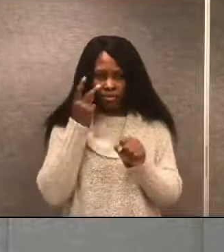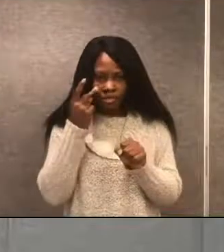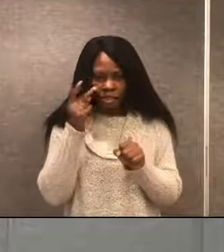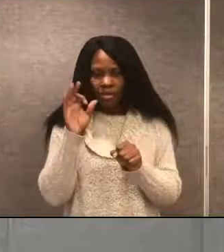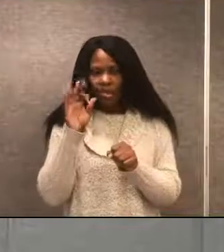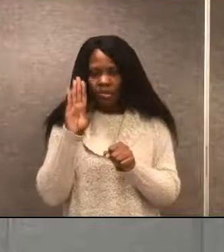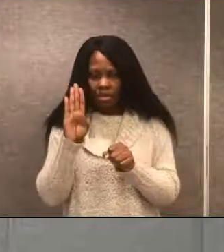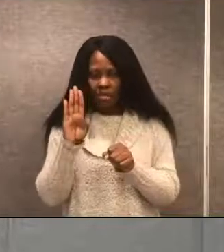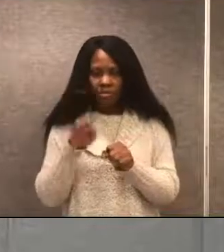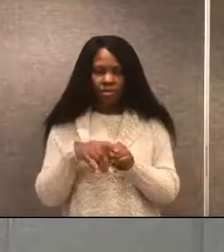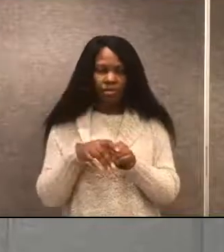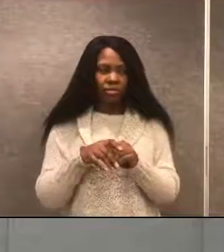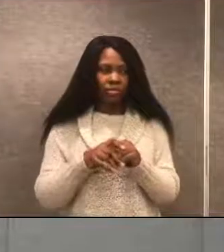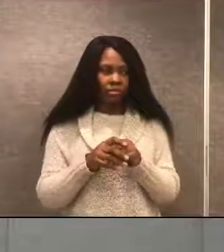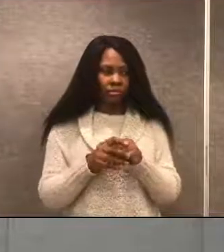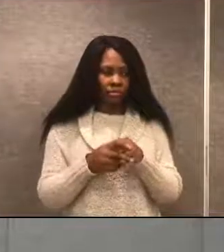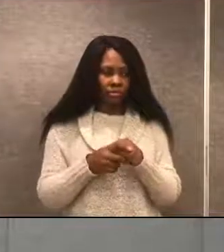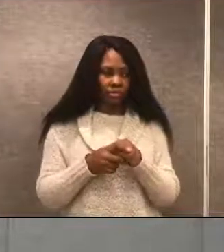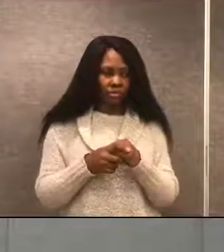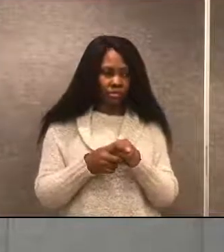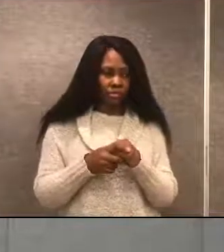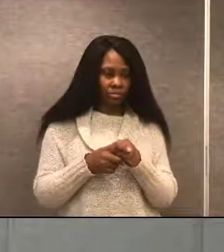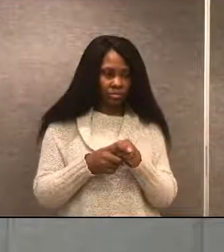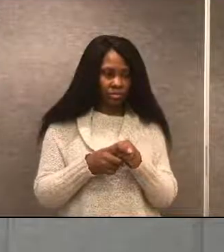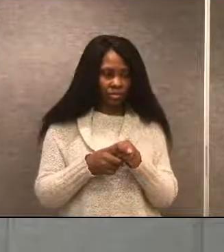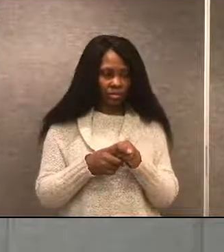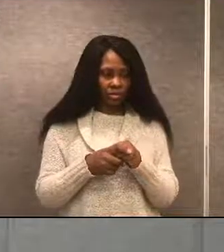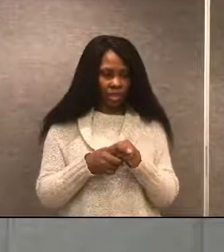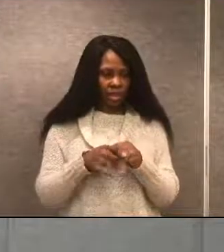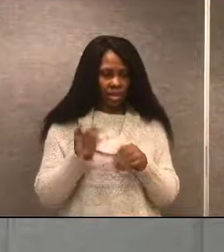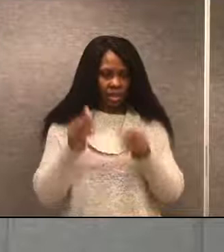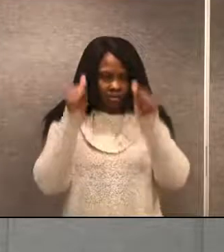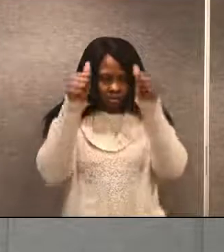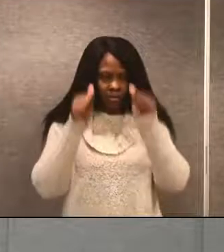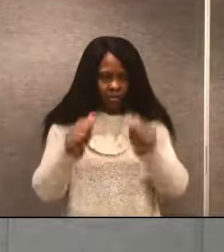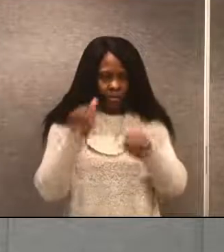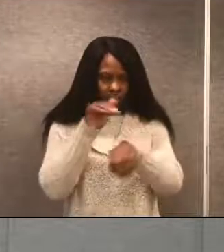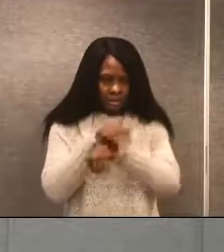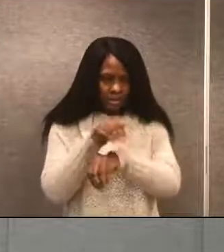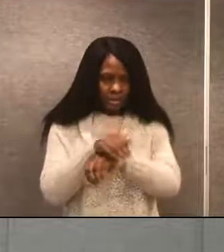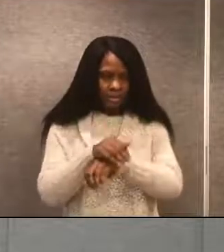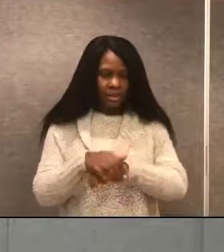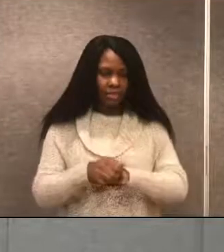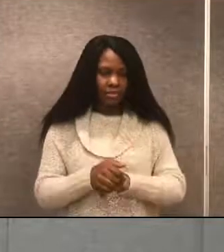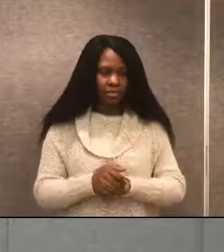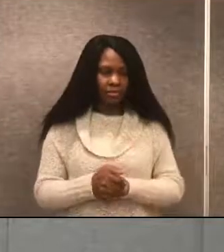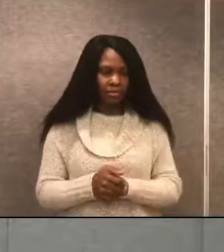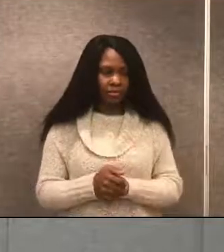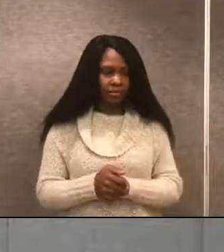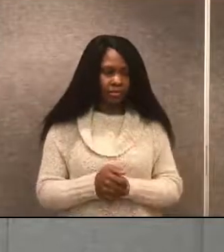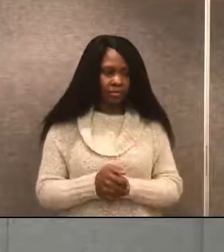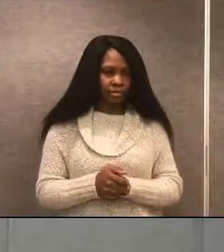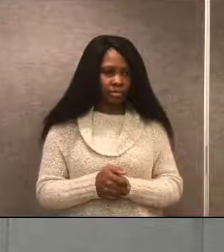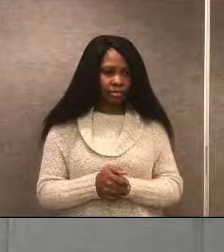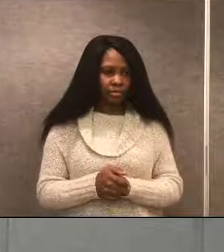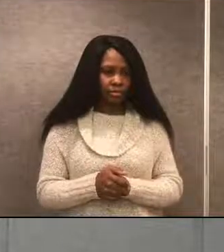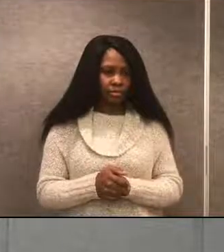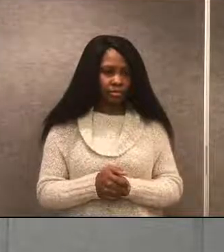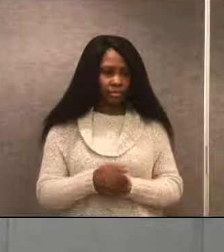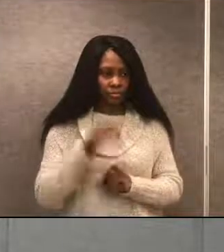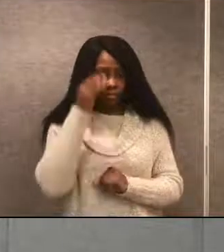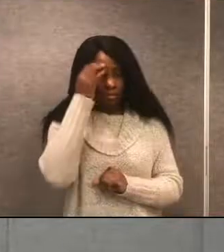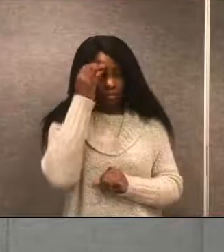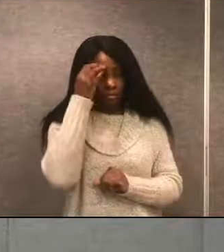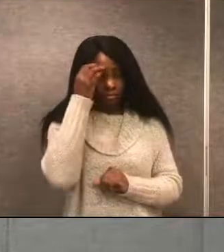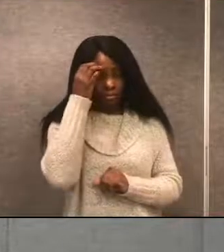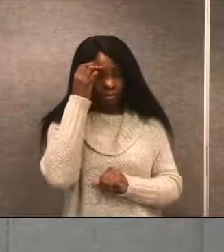or Instagram, which is going to be up tonight as we have this conversation. Is there anything else